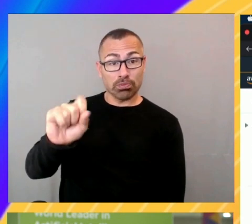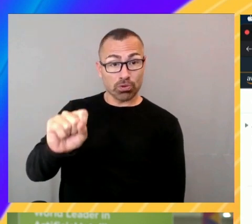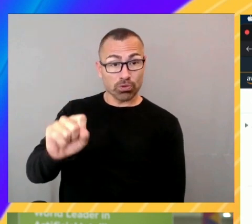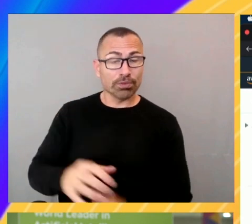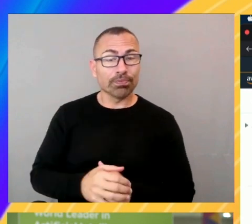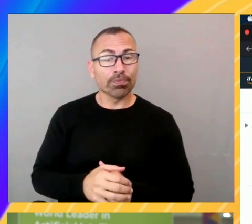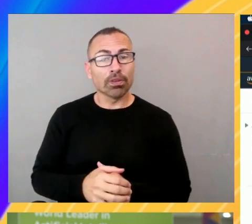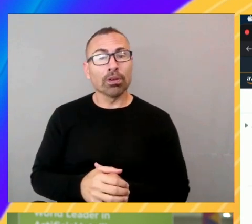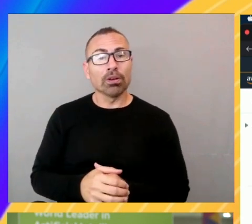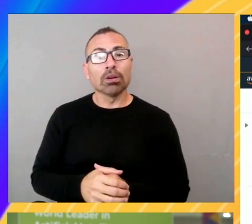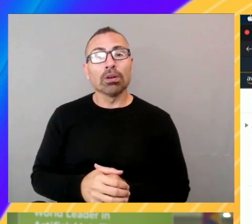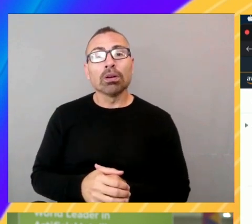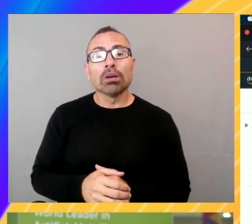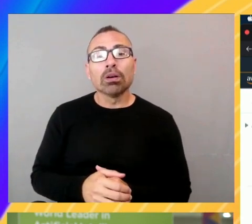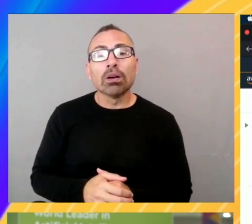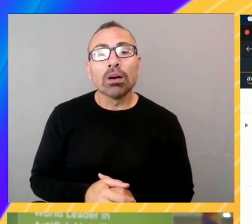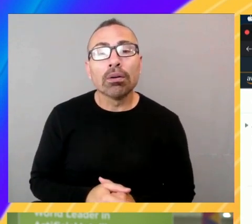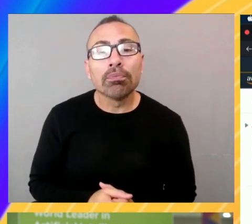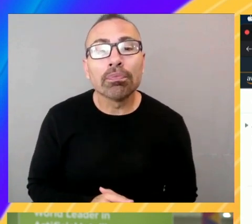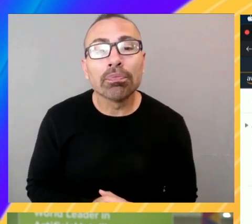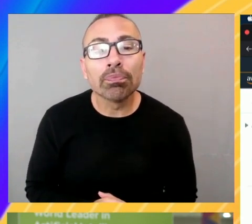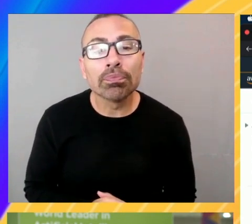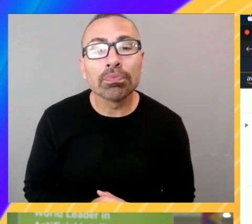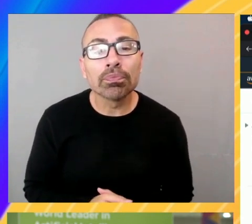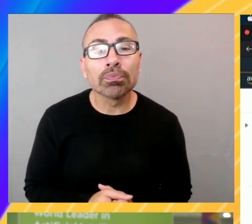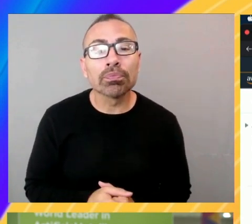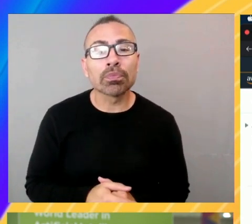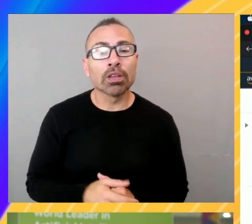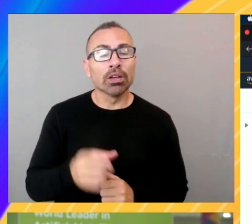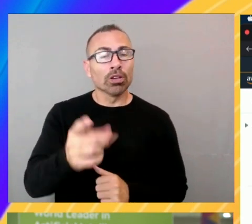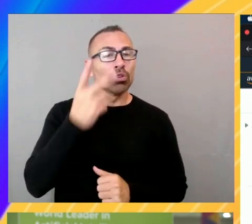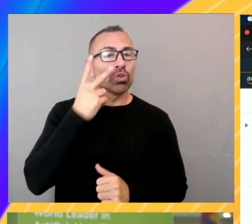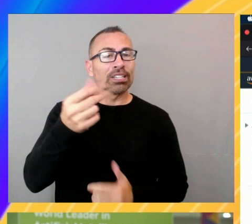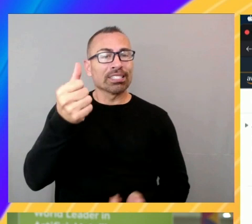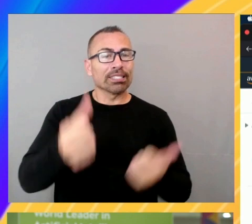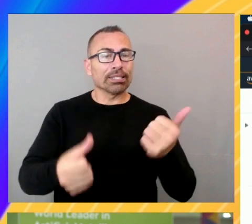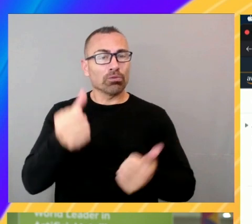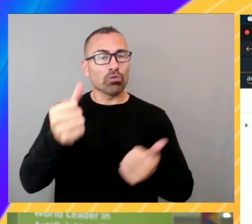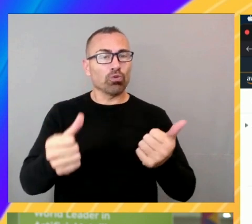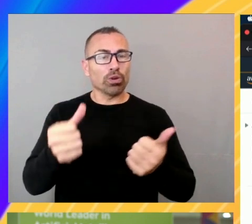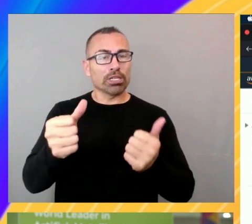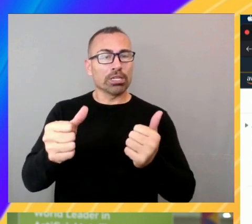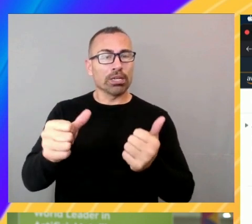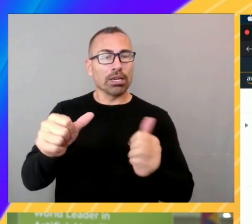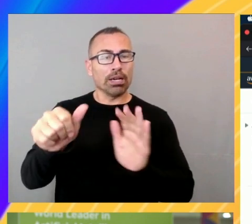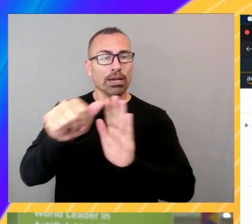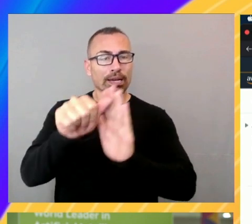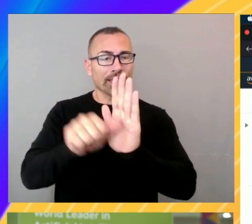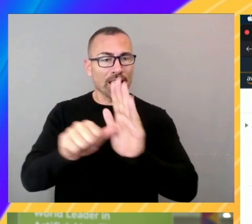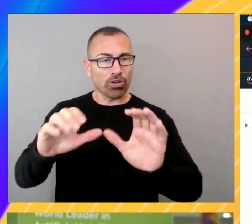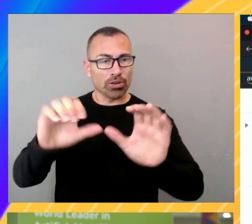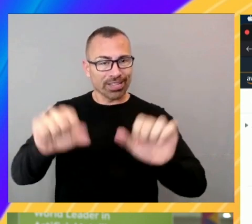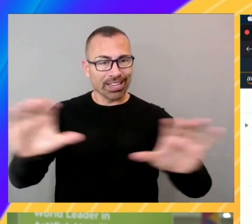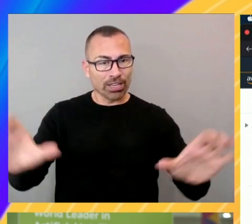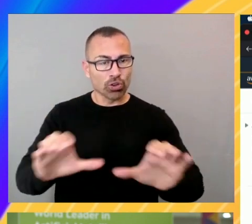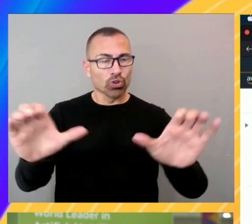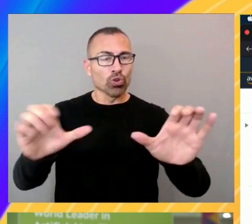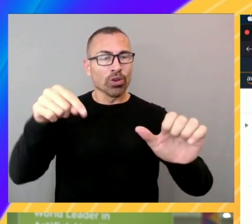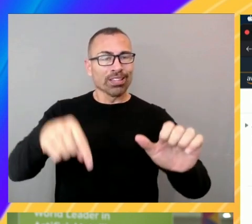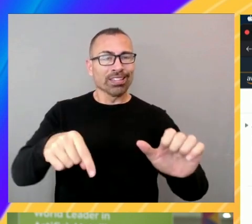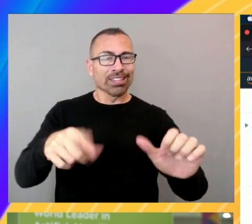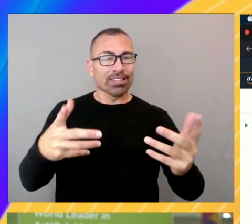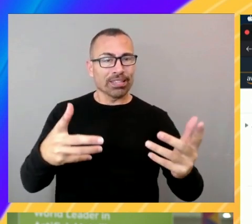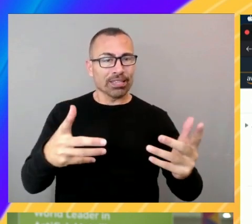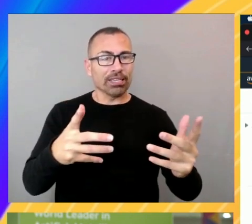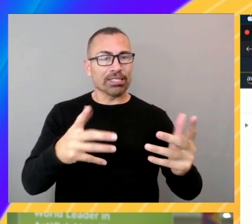these organization actions that describe different things, but I can also use roles, different things there. So this is a